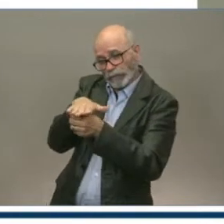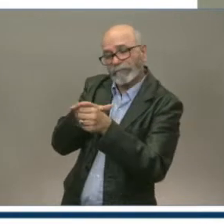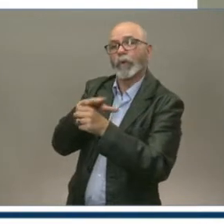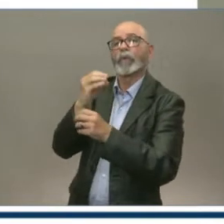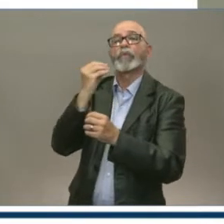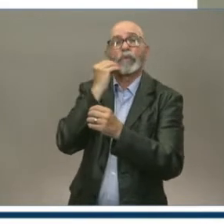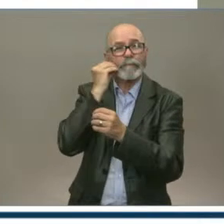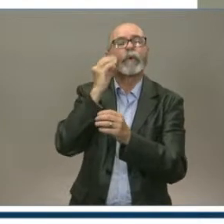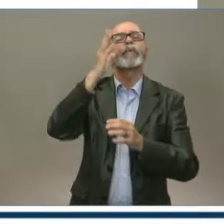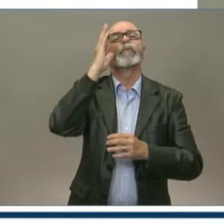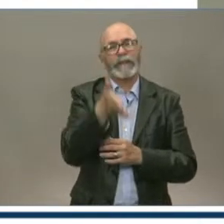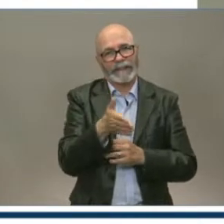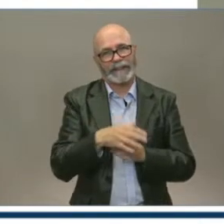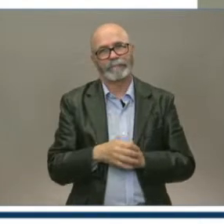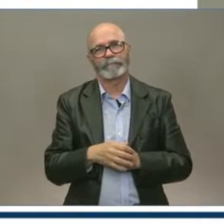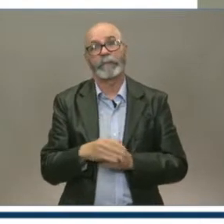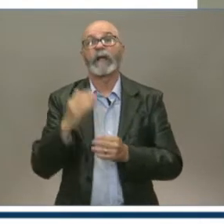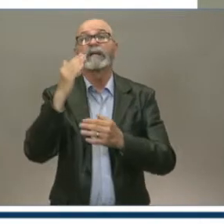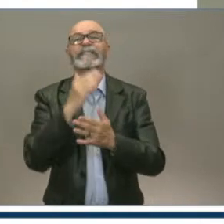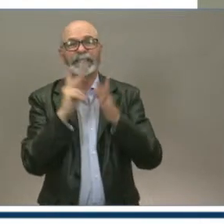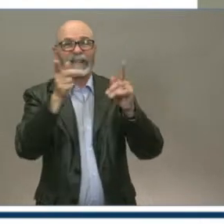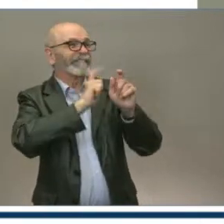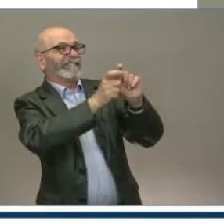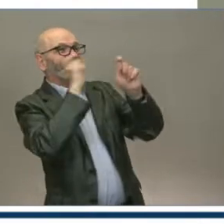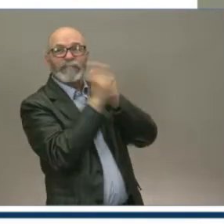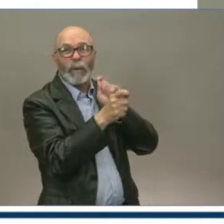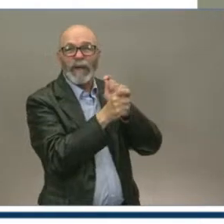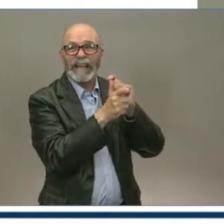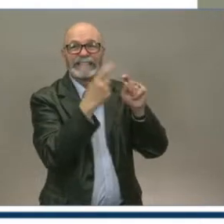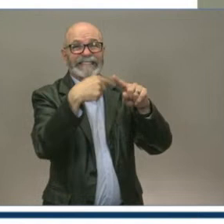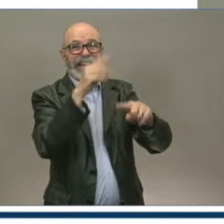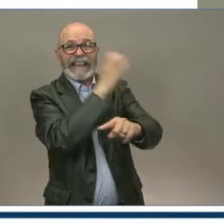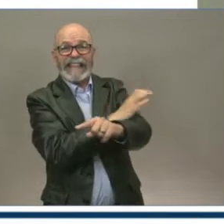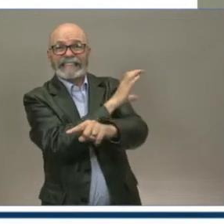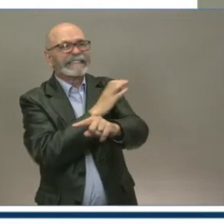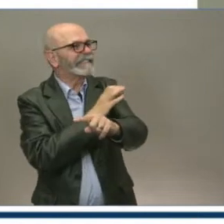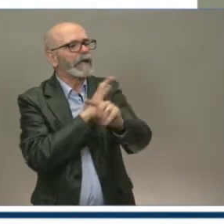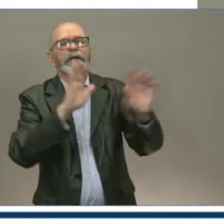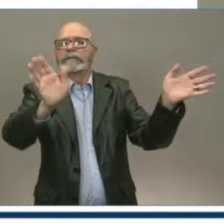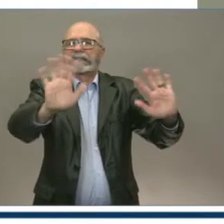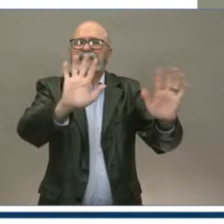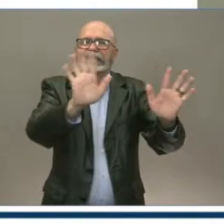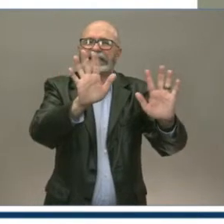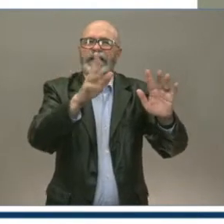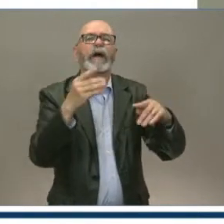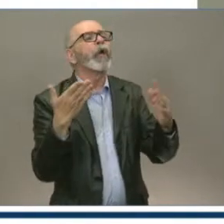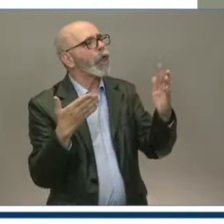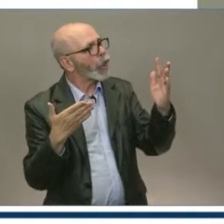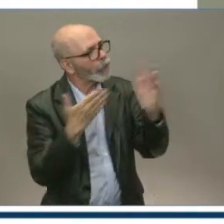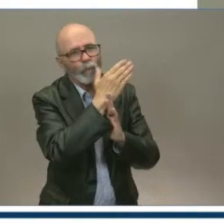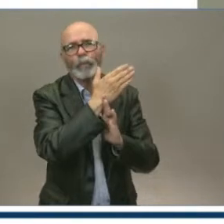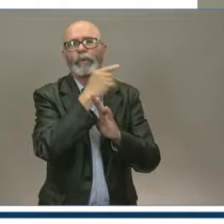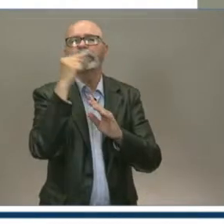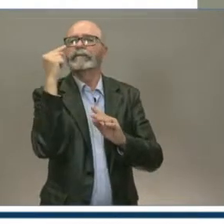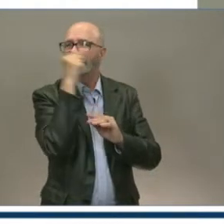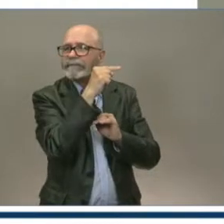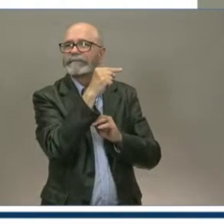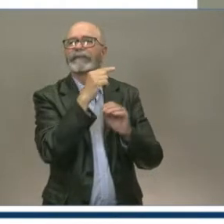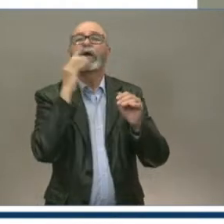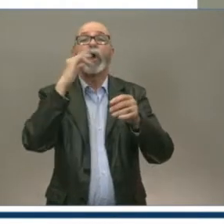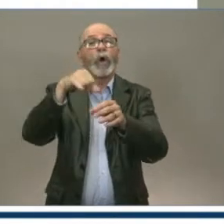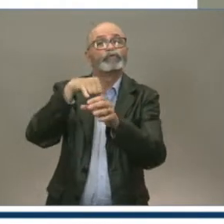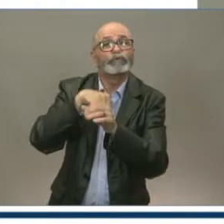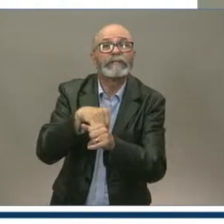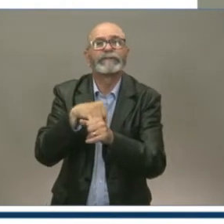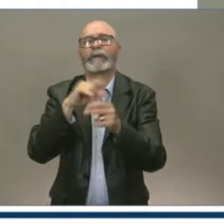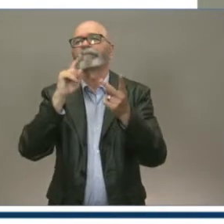clinic locations directly. I know that people are eager, but please do not call the clinics, whether it's your pharmacy clinic, the public